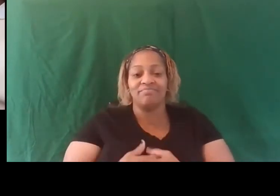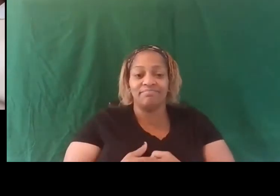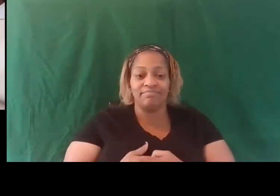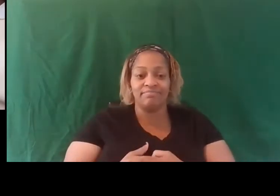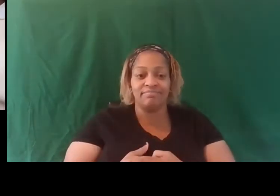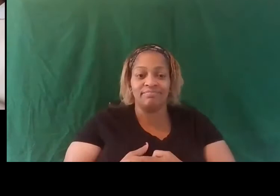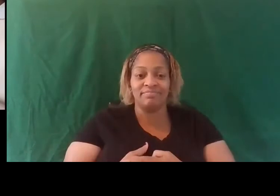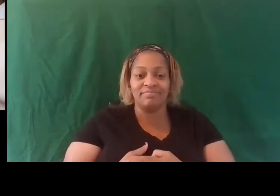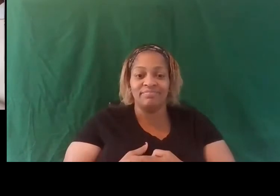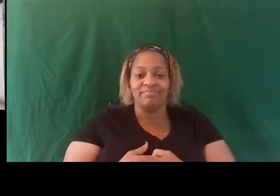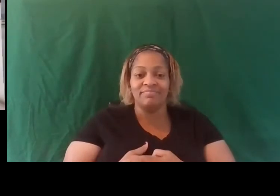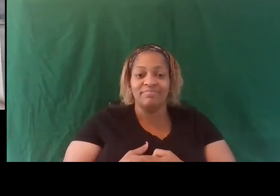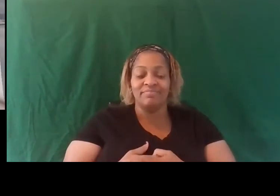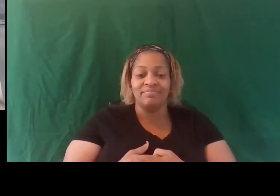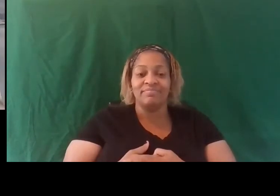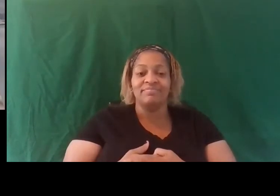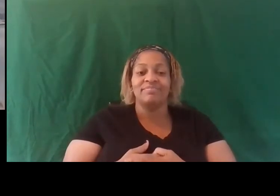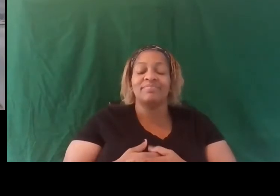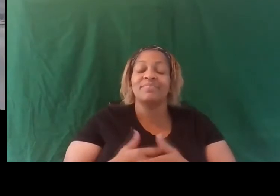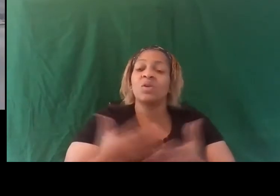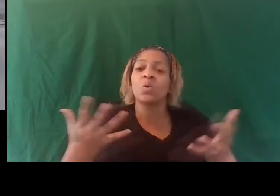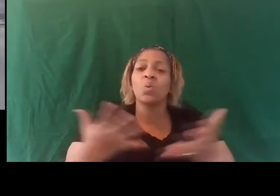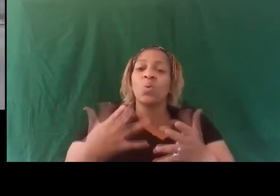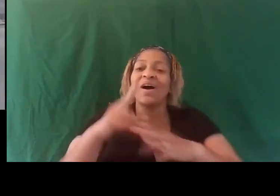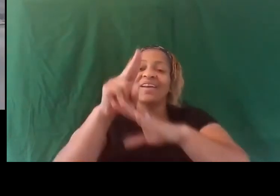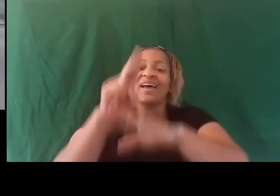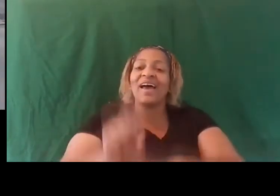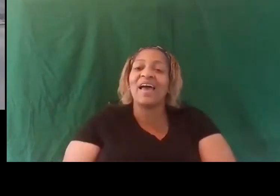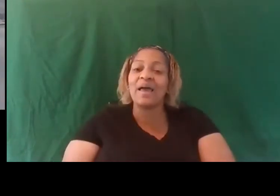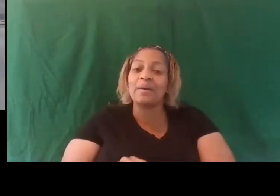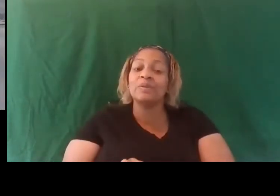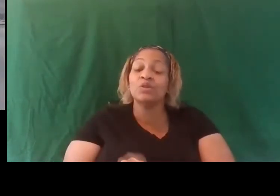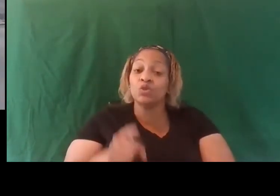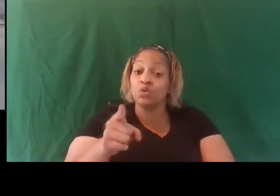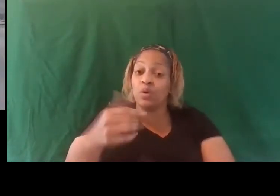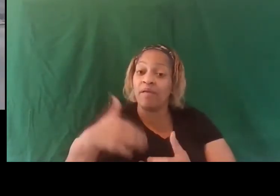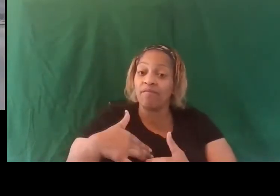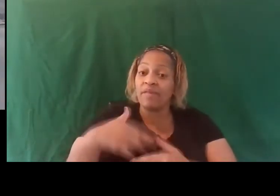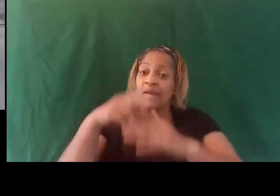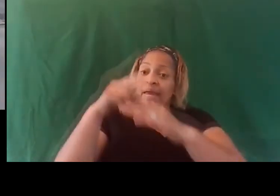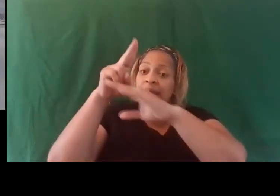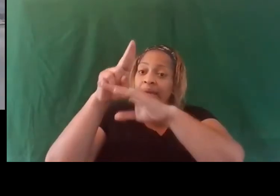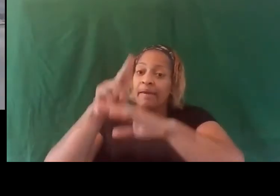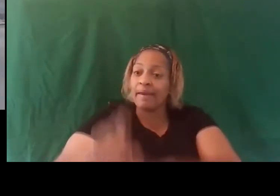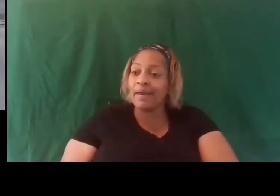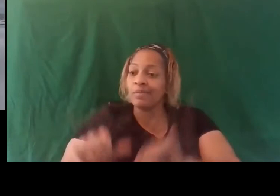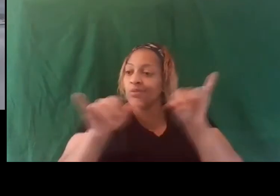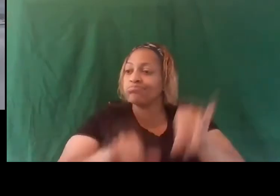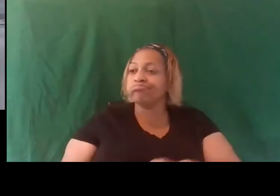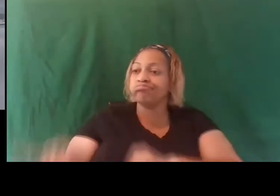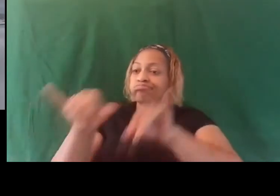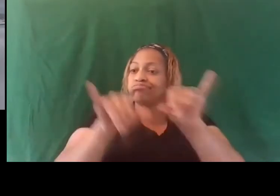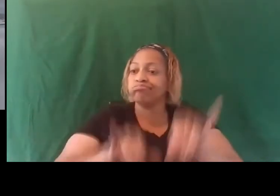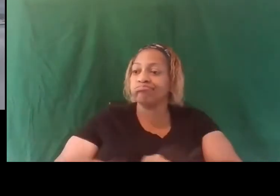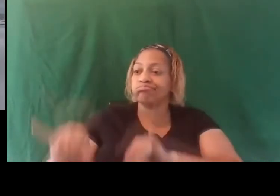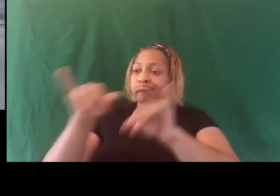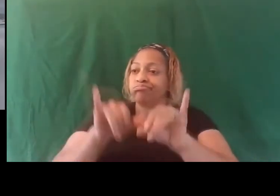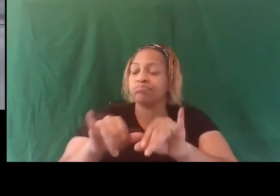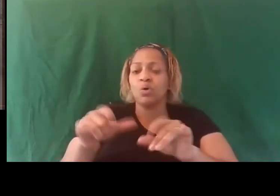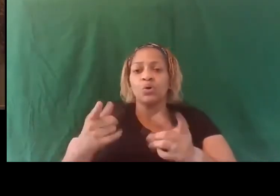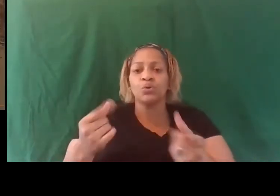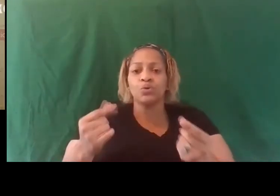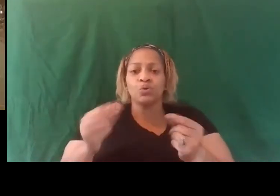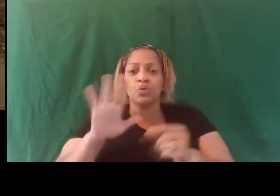So as I was saying, what habits do you have in your life? What are those habits doing in your life, in